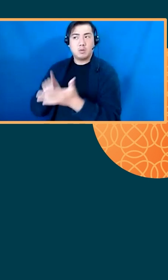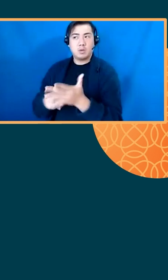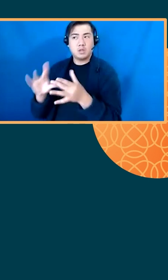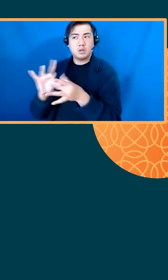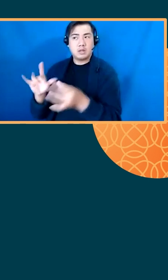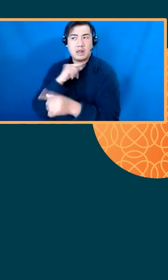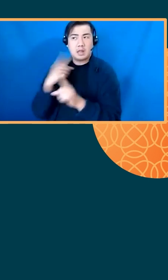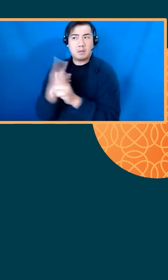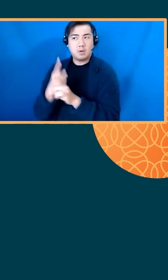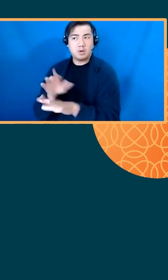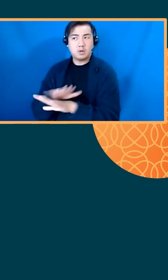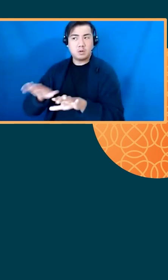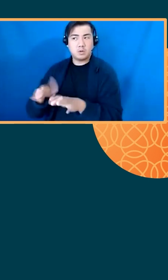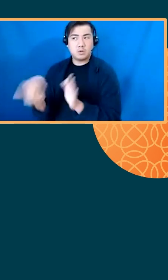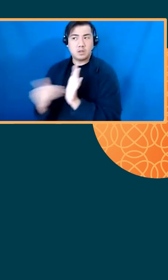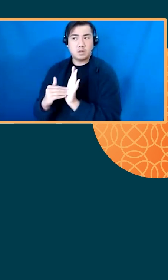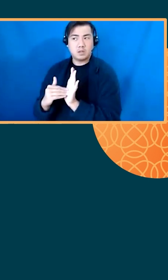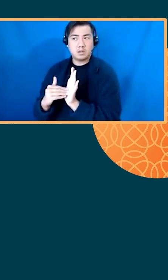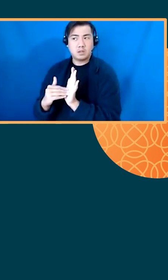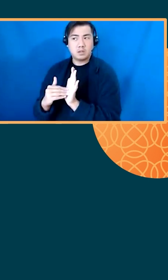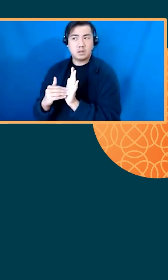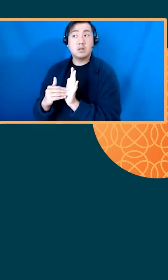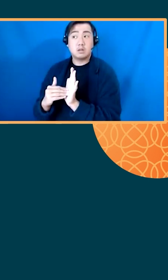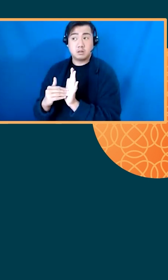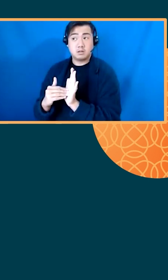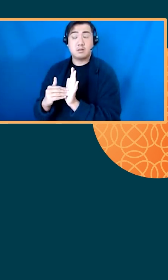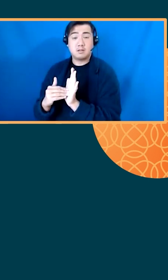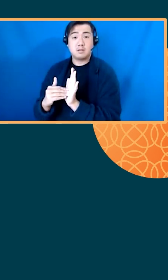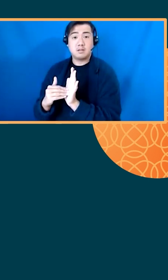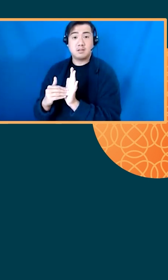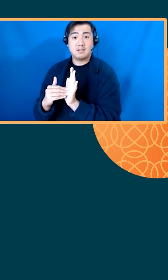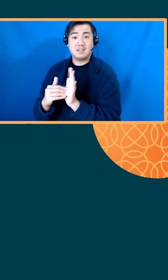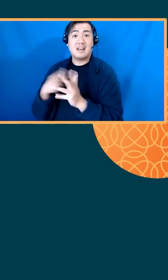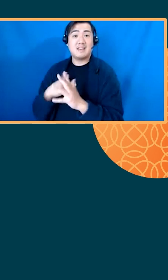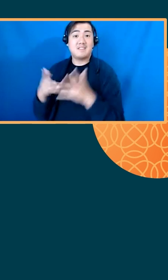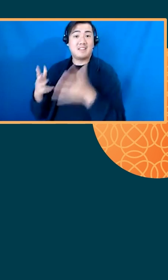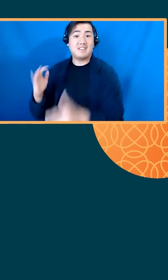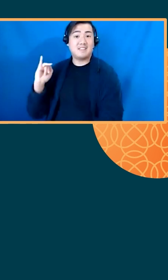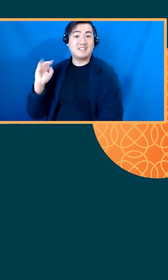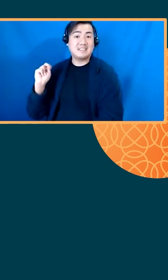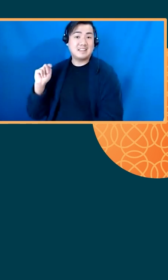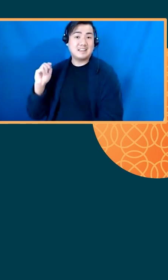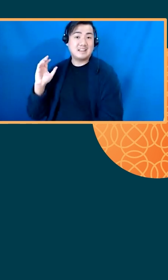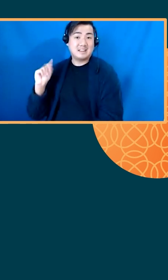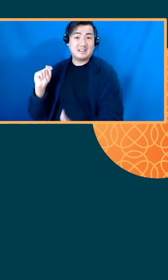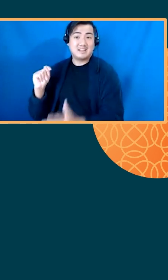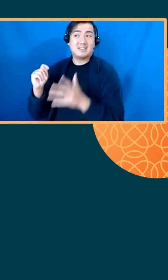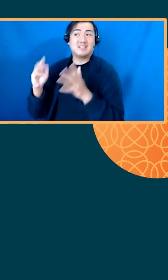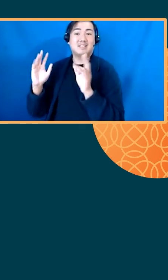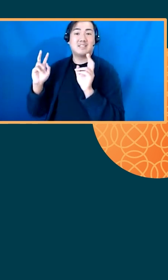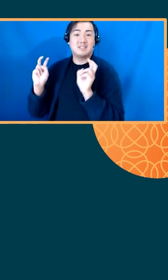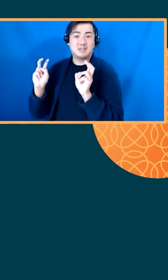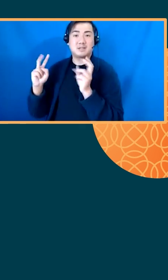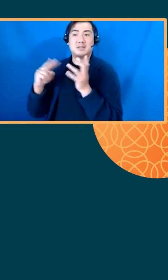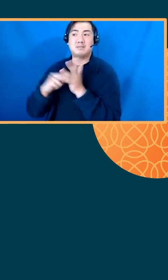do it again. I've left you intact, or as Micah is giving us language, I've allowed,